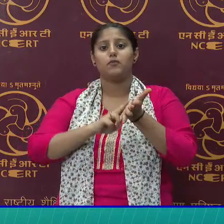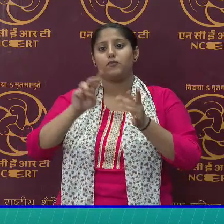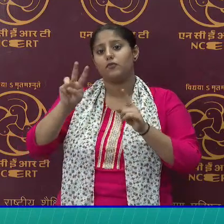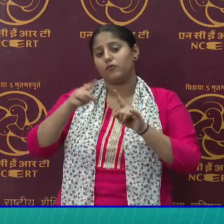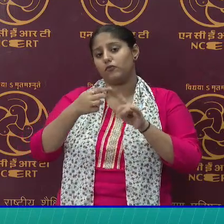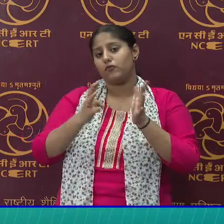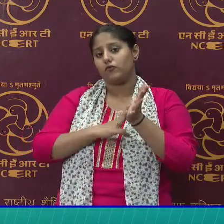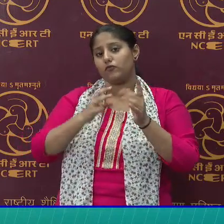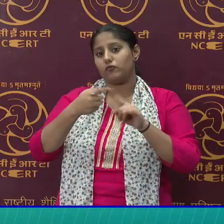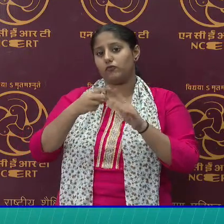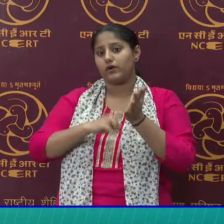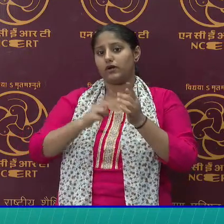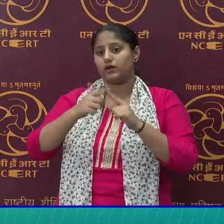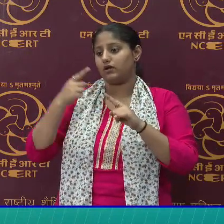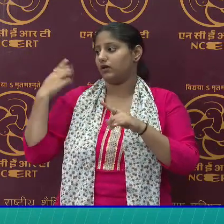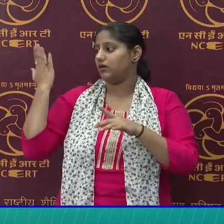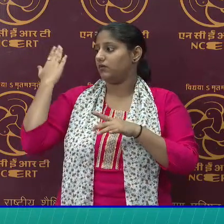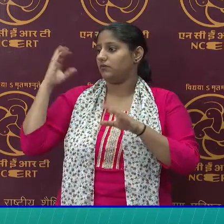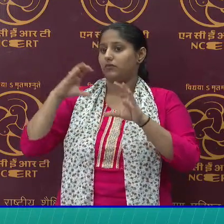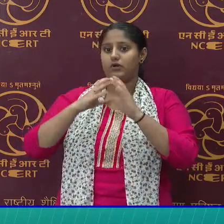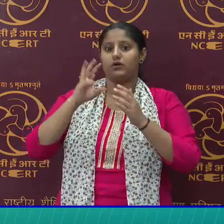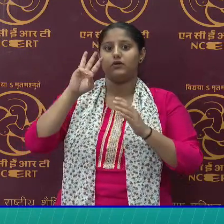based pedagogy also is there. So